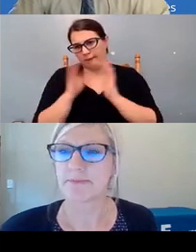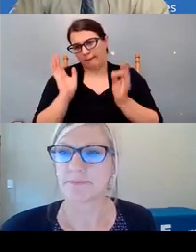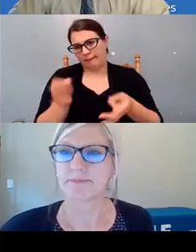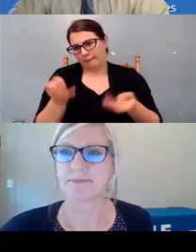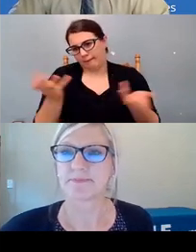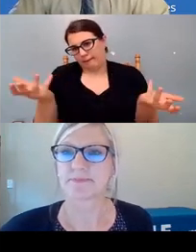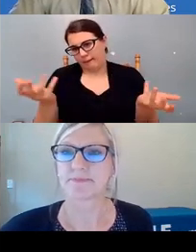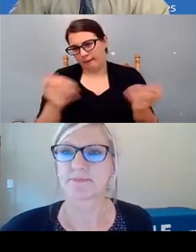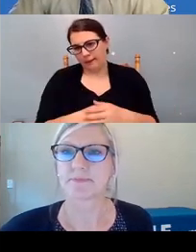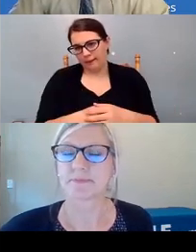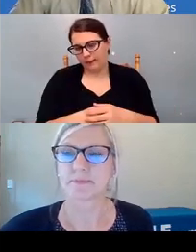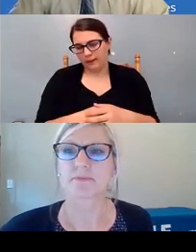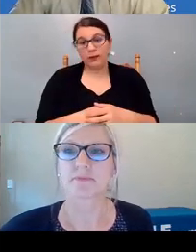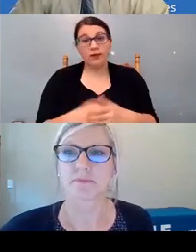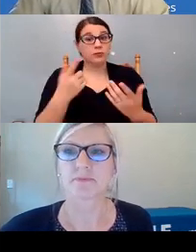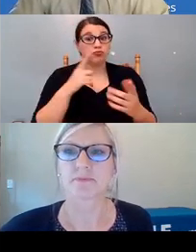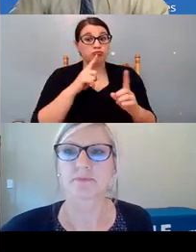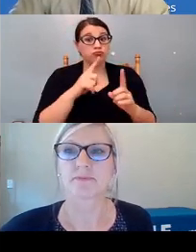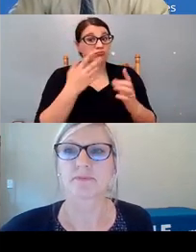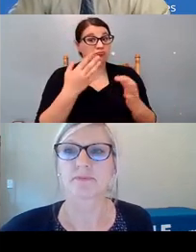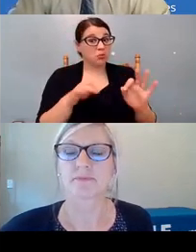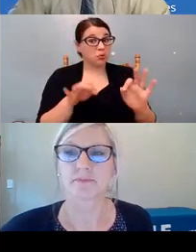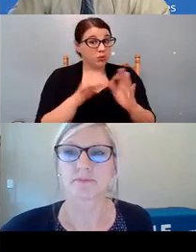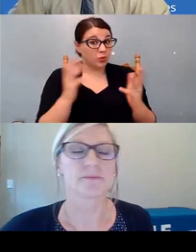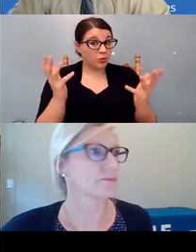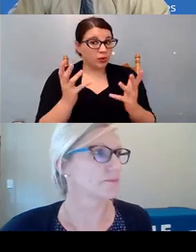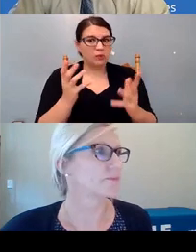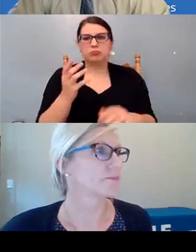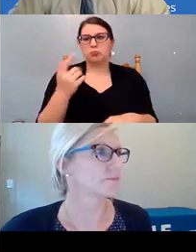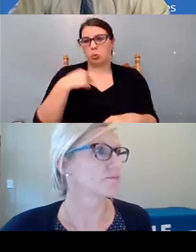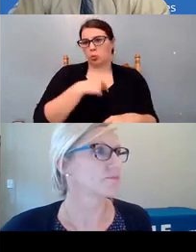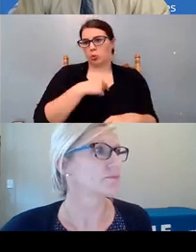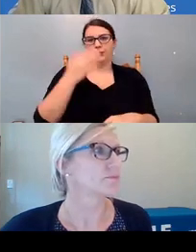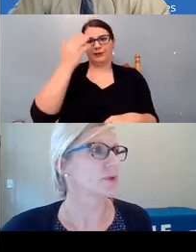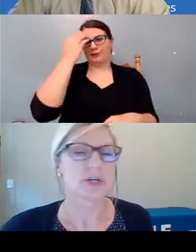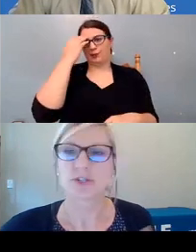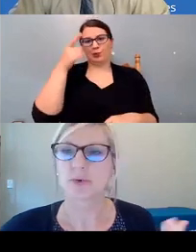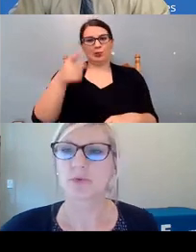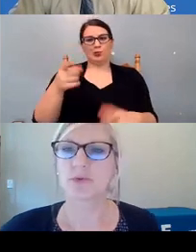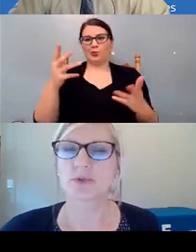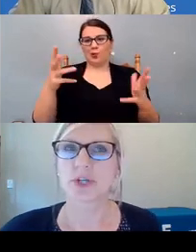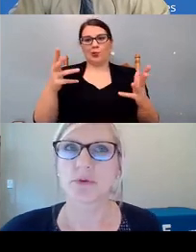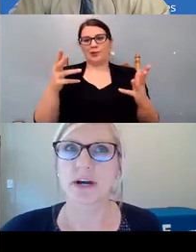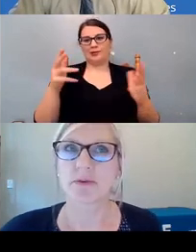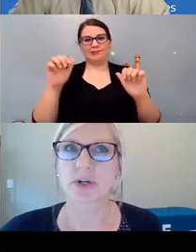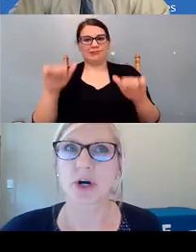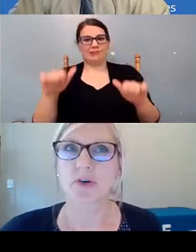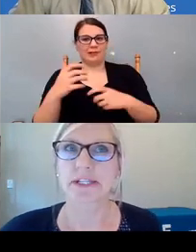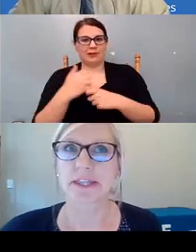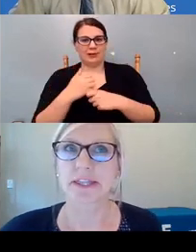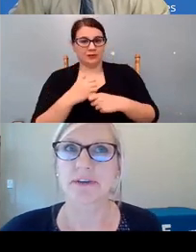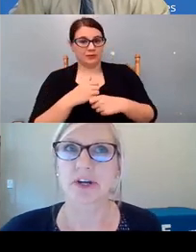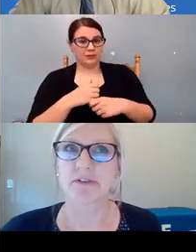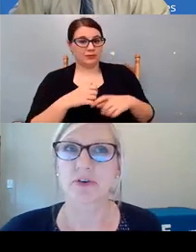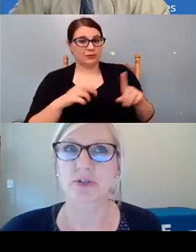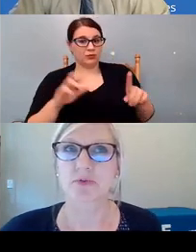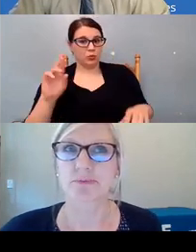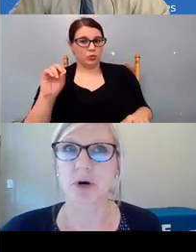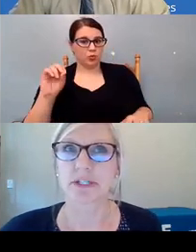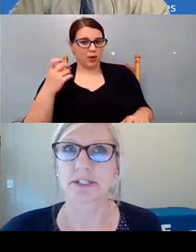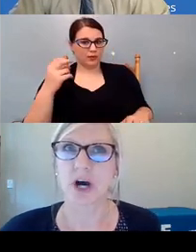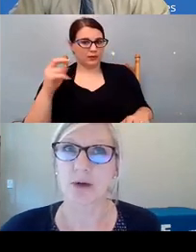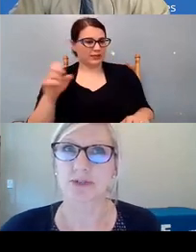probably, the important thing is just for us to know that indeed you're eligible for the account. So Tom, if I recall correctly, that very